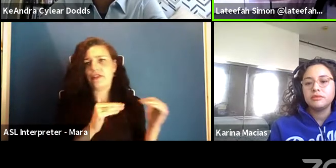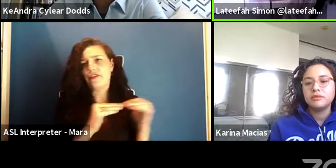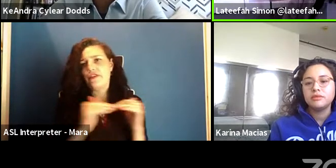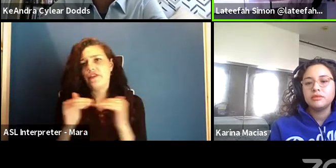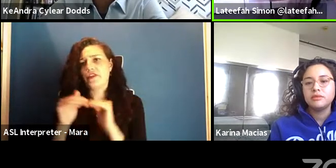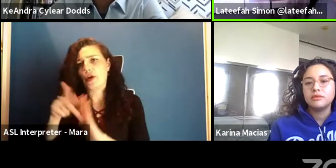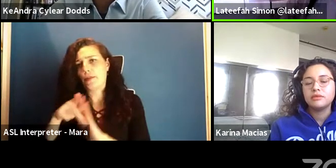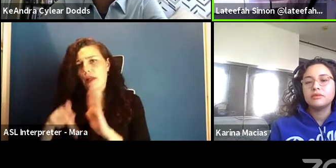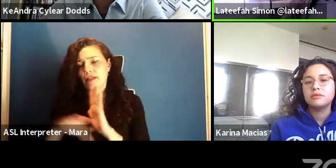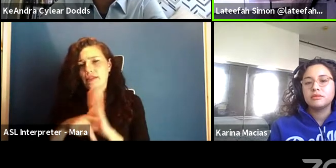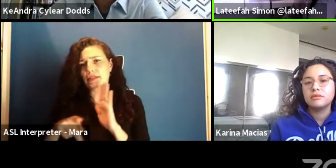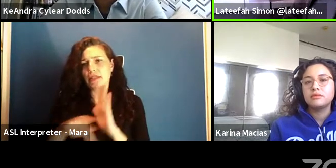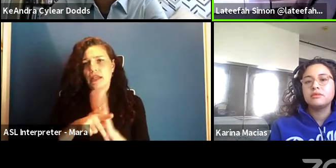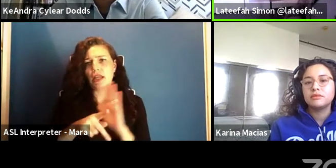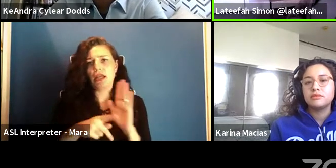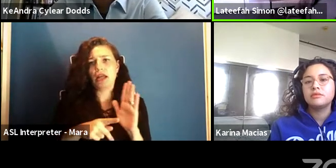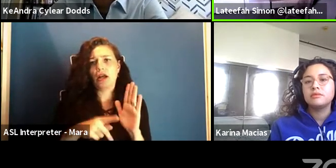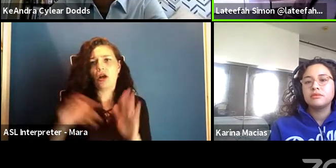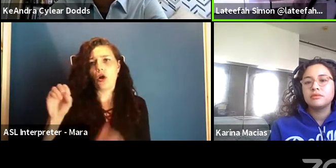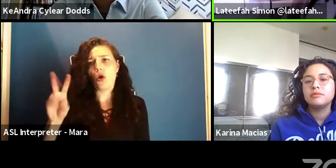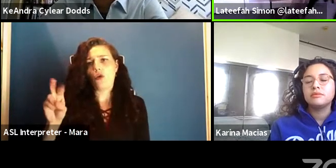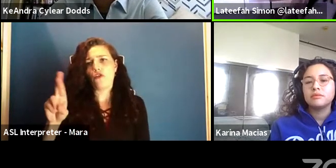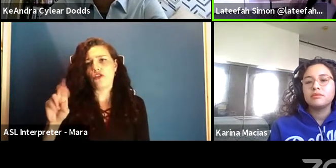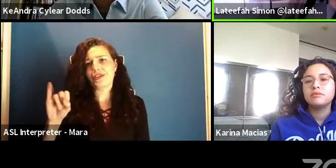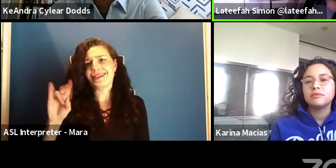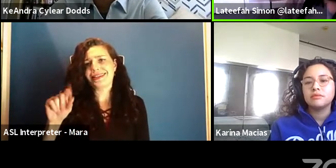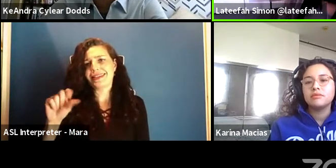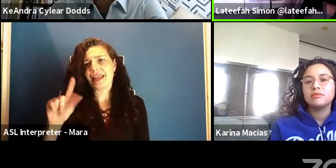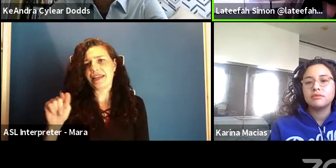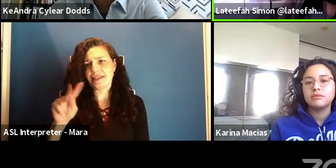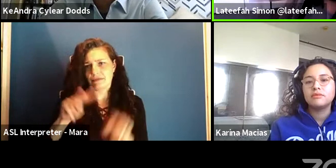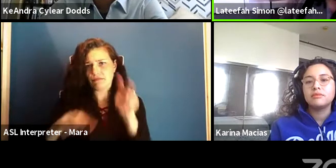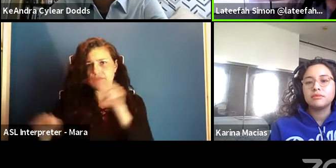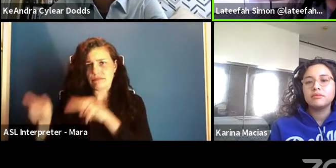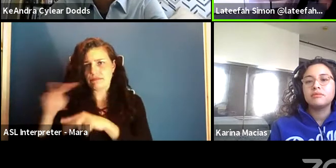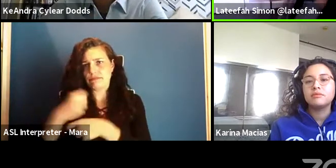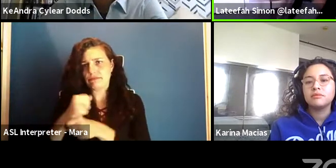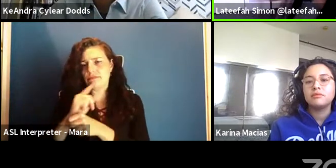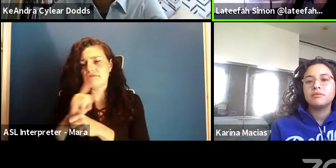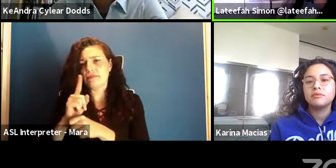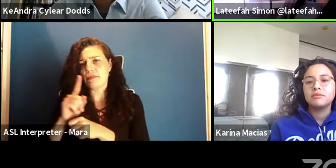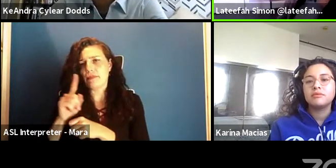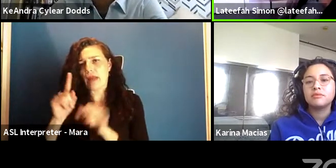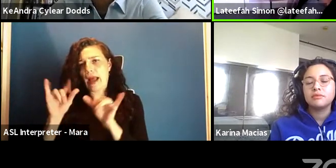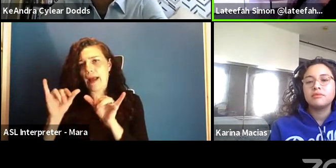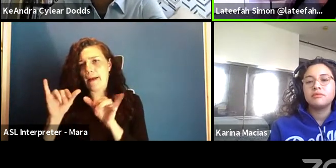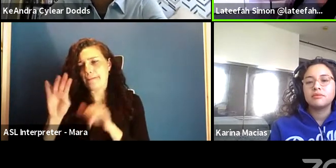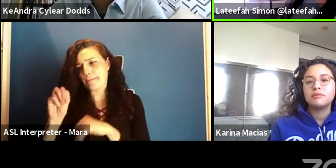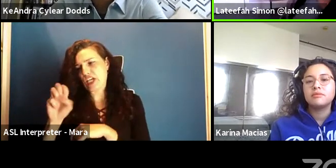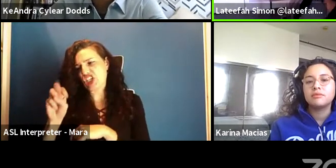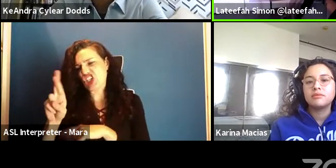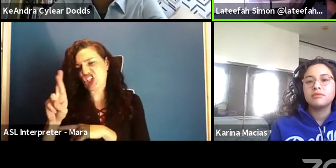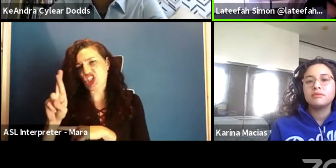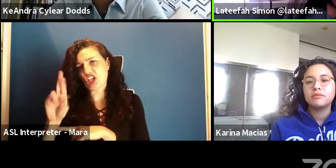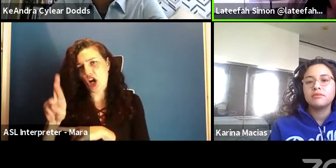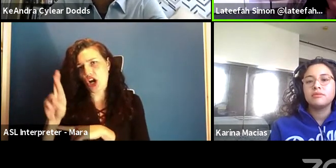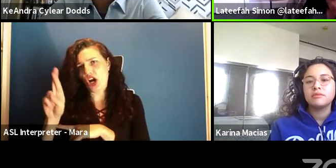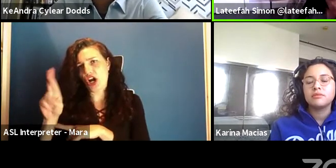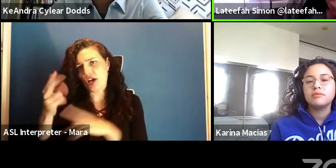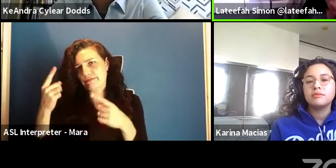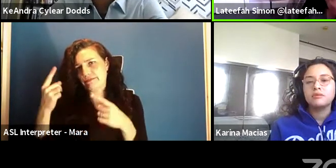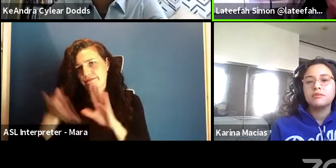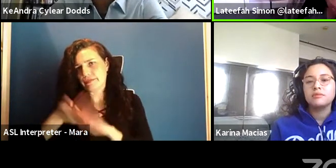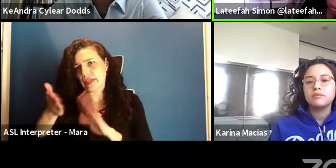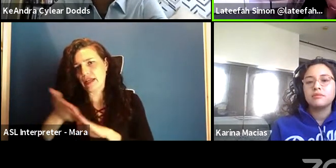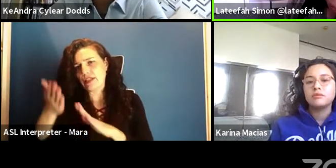Measure RR. But again, it's always a question of who can participate, and how do we need